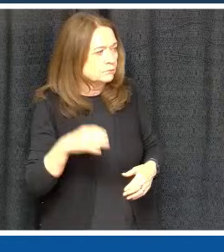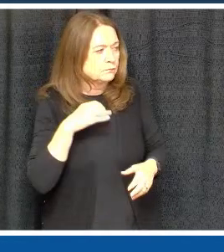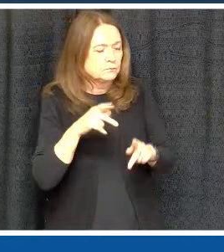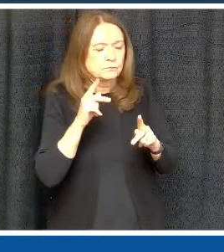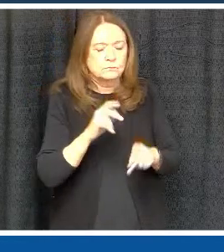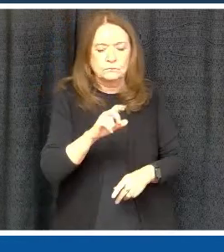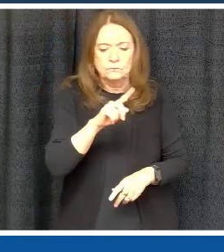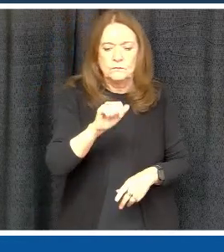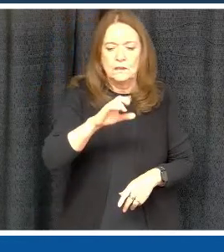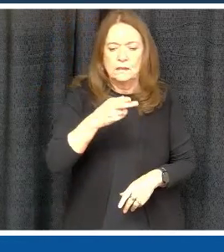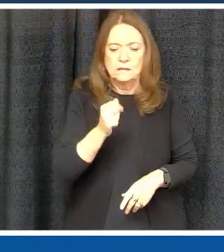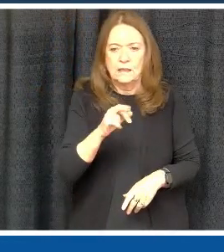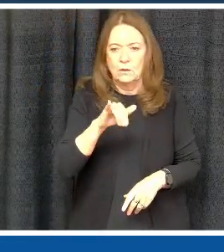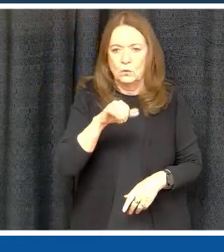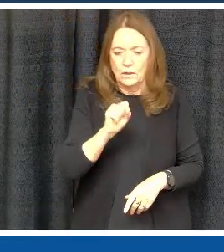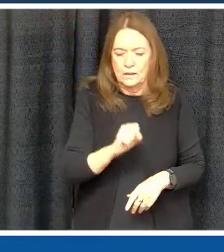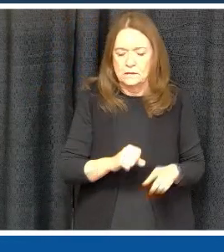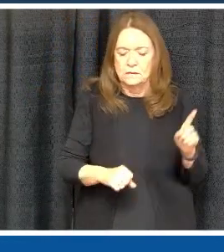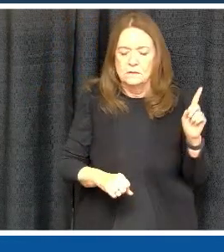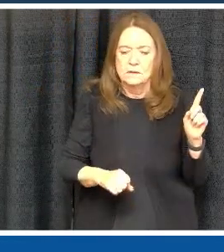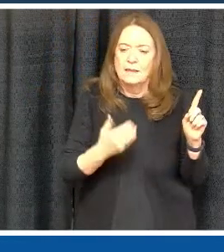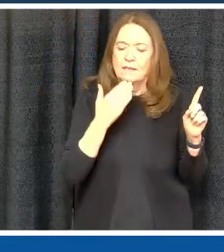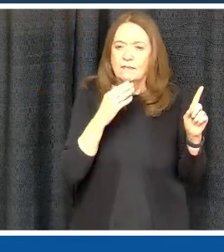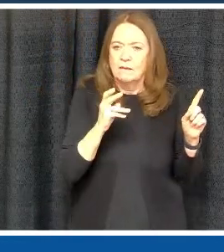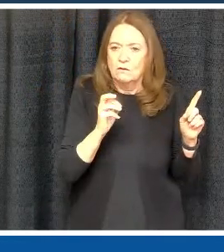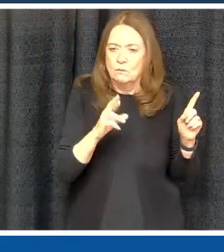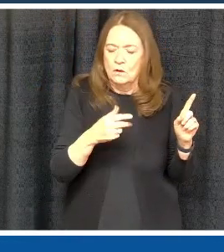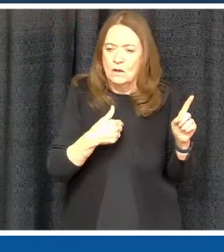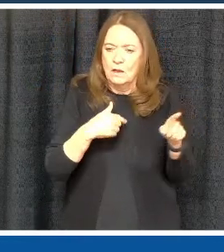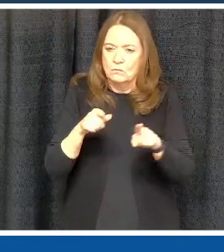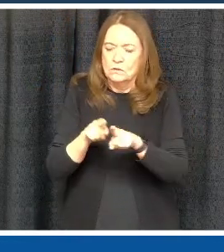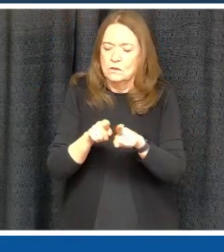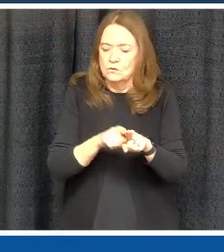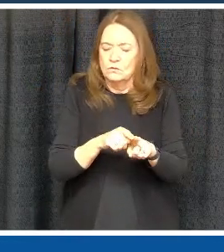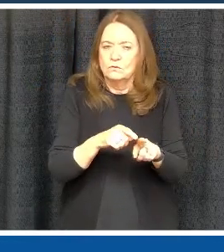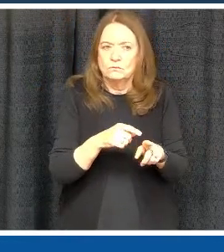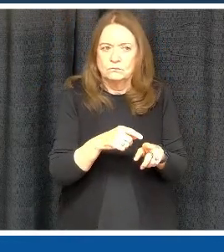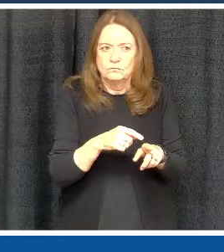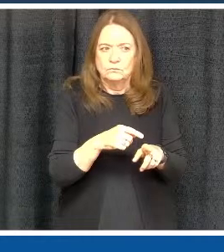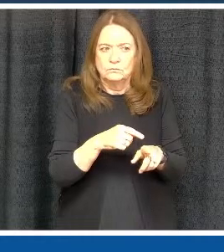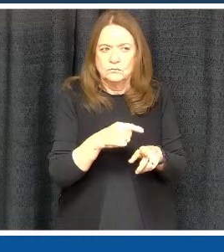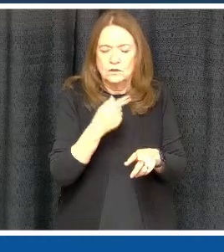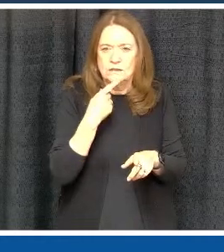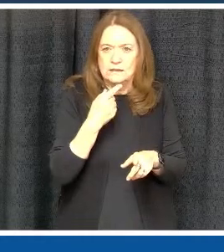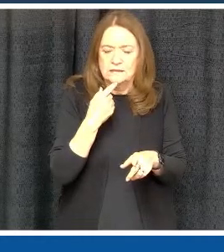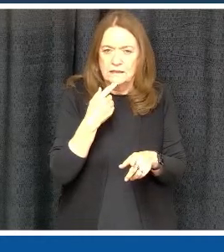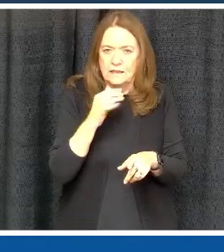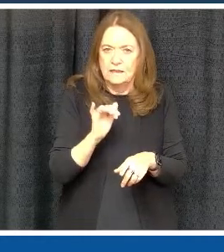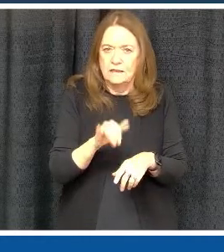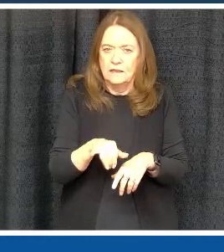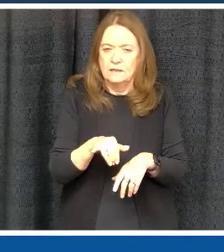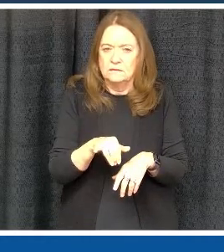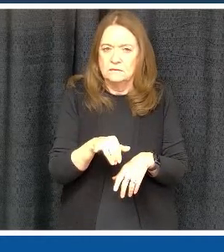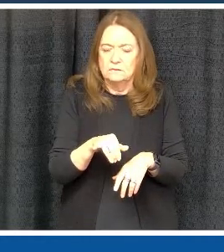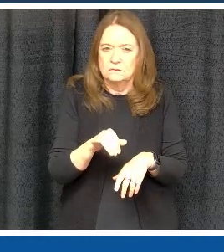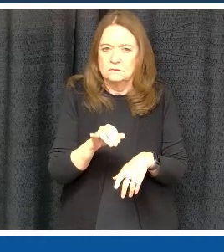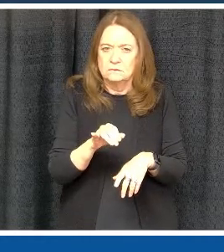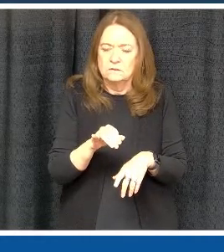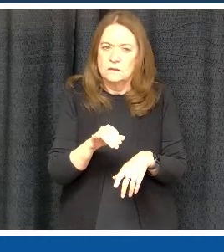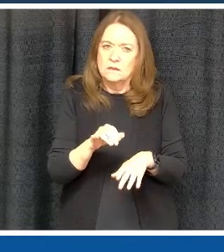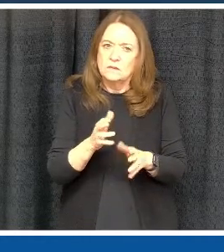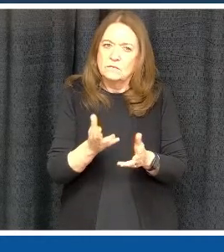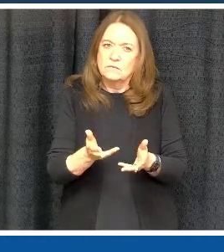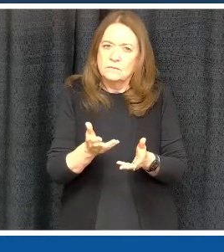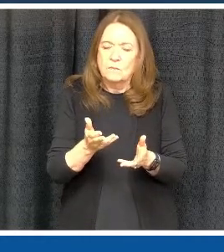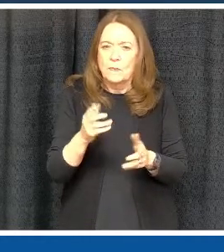Councilperson Zacharias, you're recognized. Thank you, Mayor. I was also going to try to address that question. I mean,